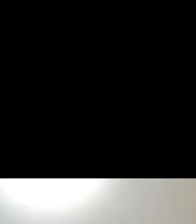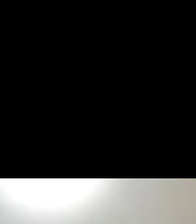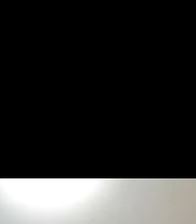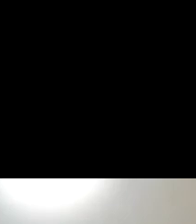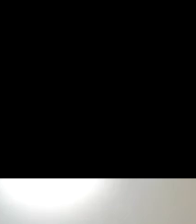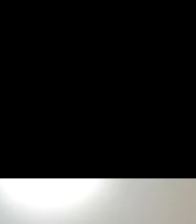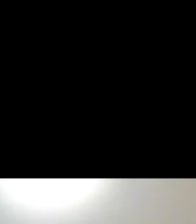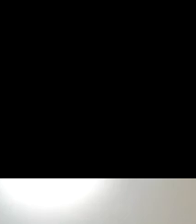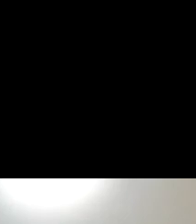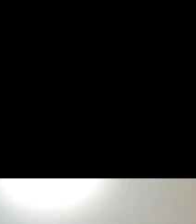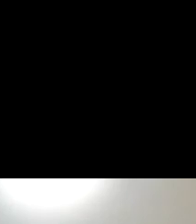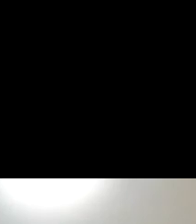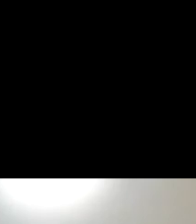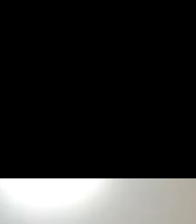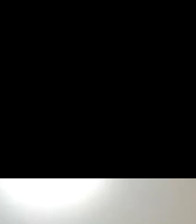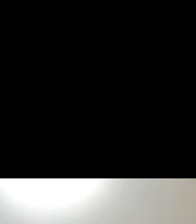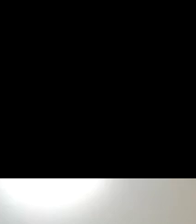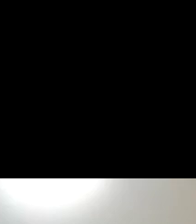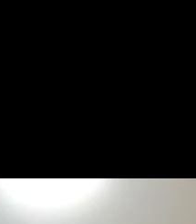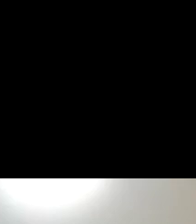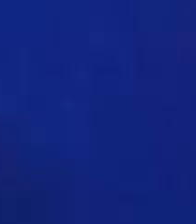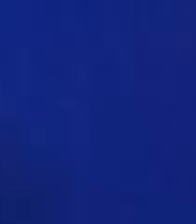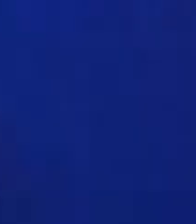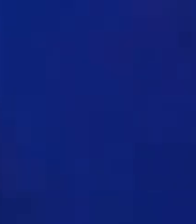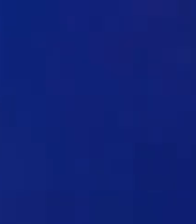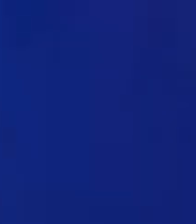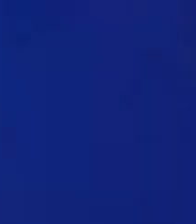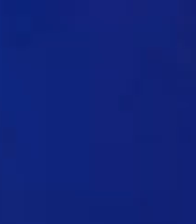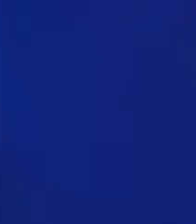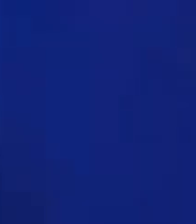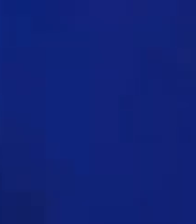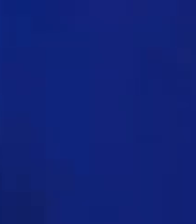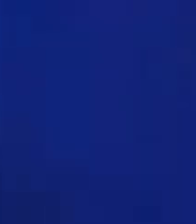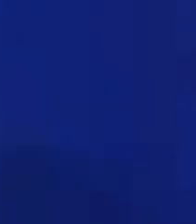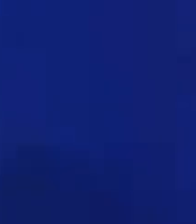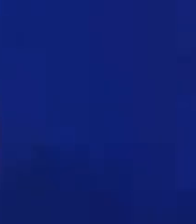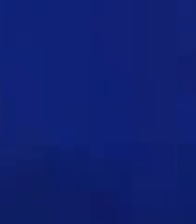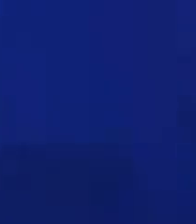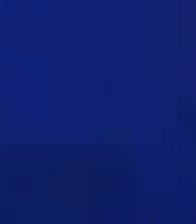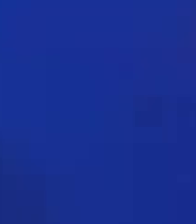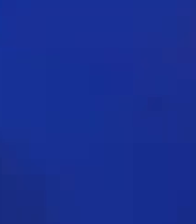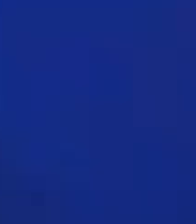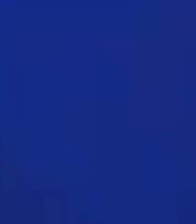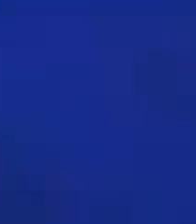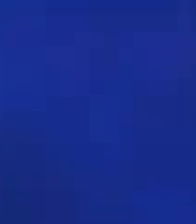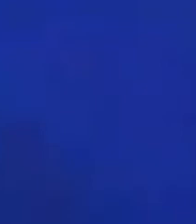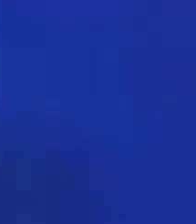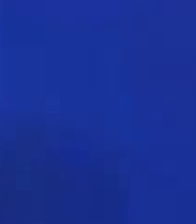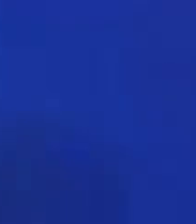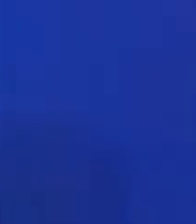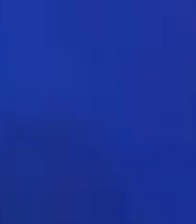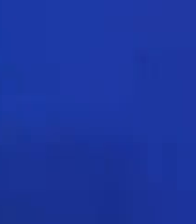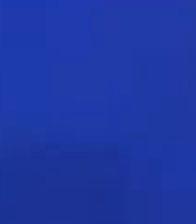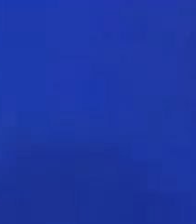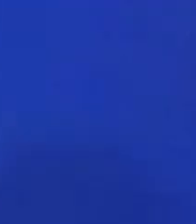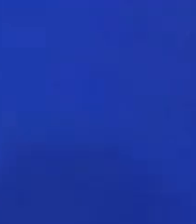their program, and we raise awareness of these. So these are like first steps that need to